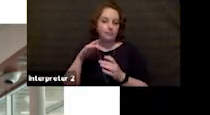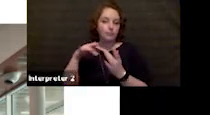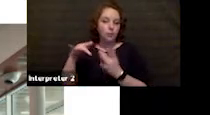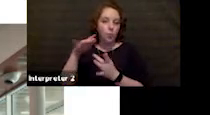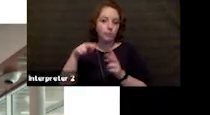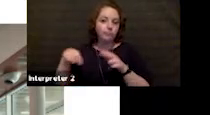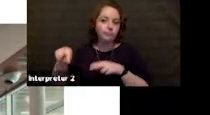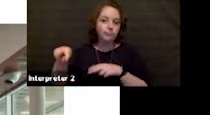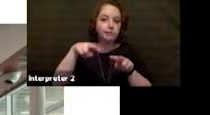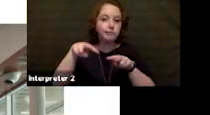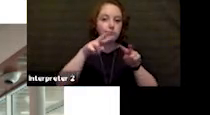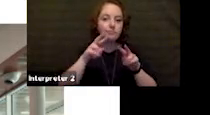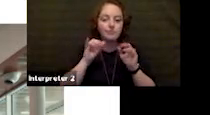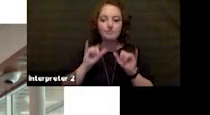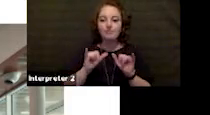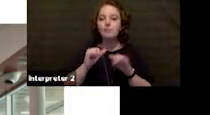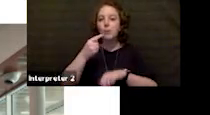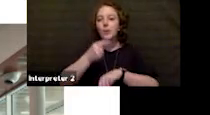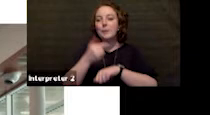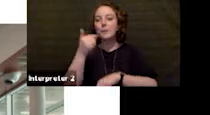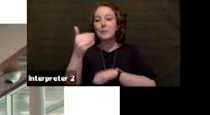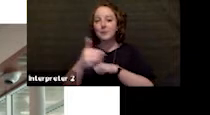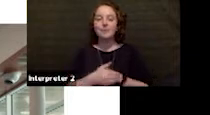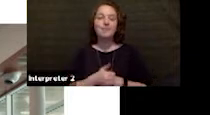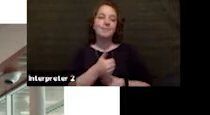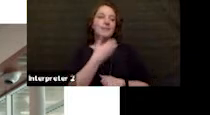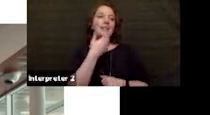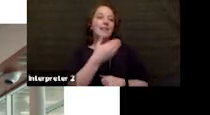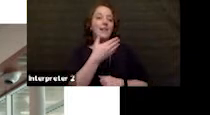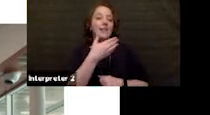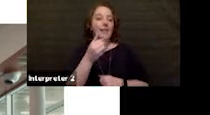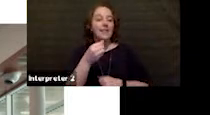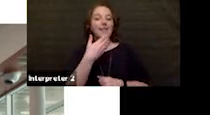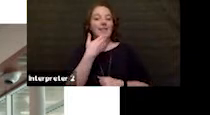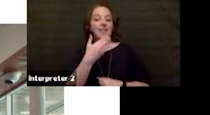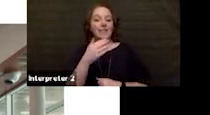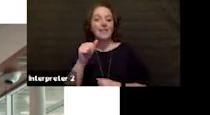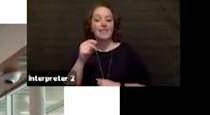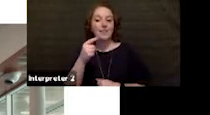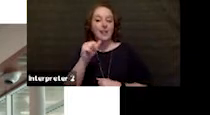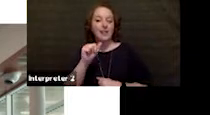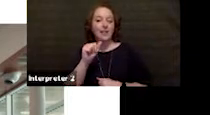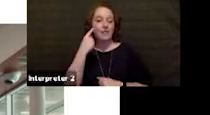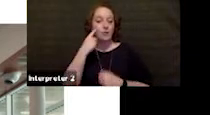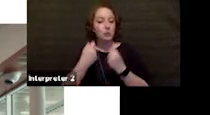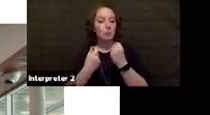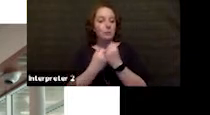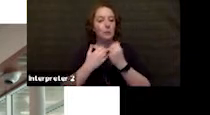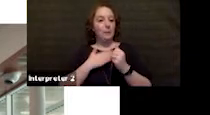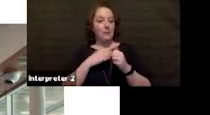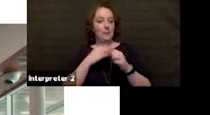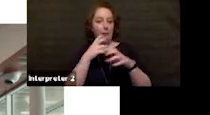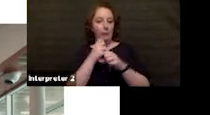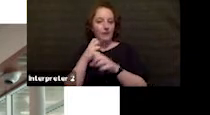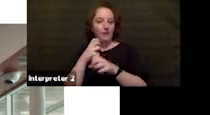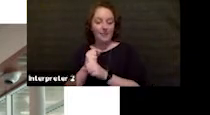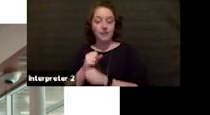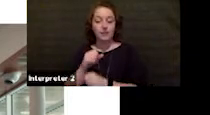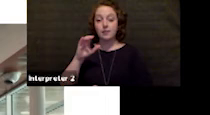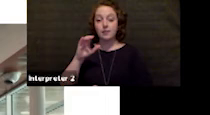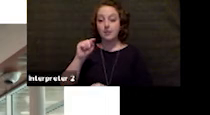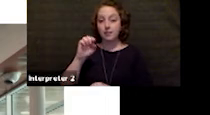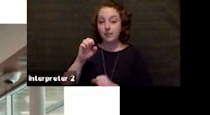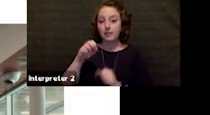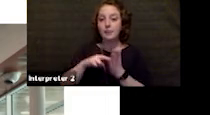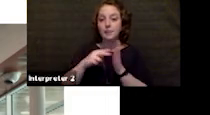Great, thank you. And thanks, Angela, for supporting me on my abbreviations. CTE is Career and Technology Education, and the